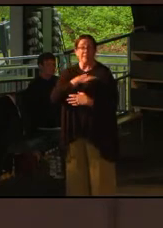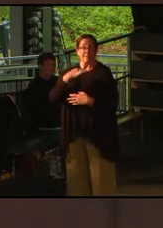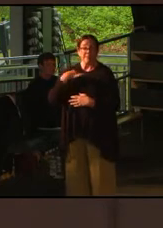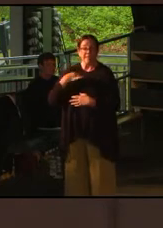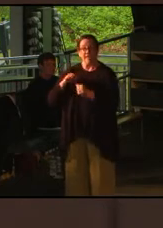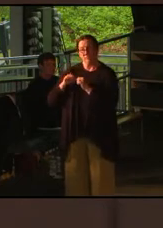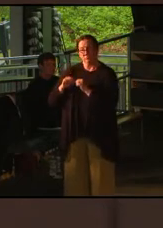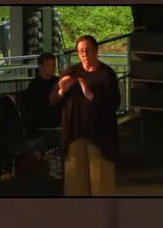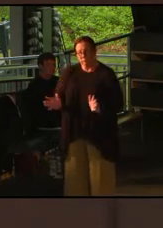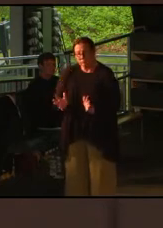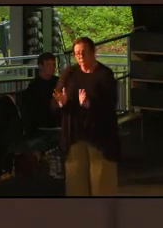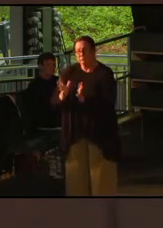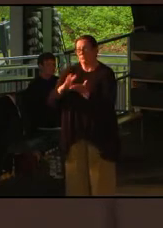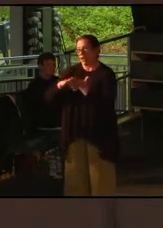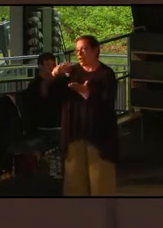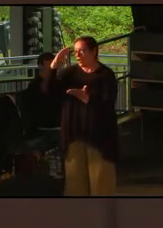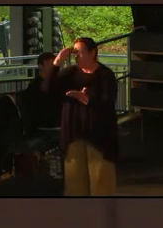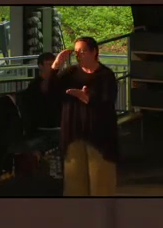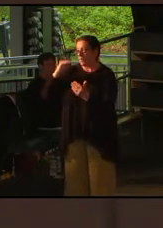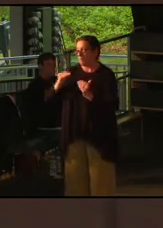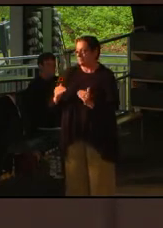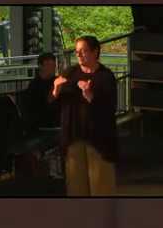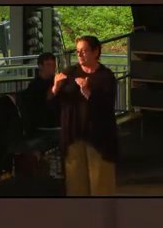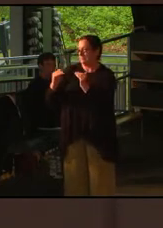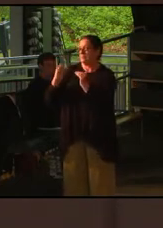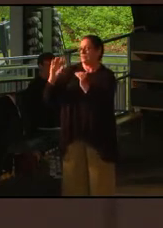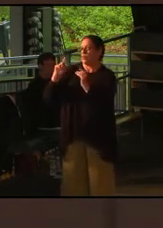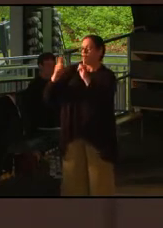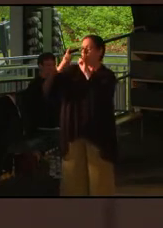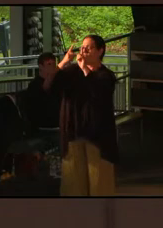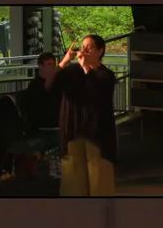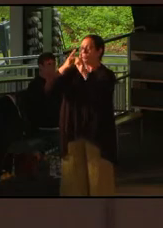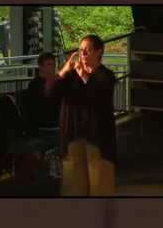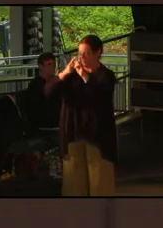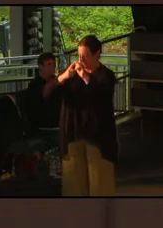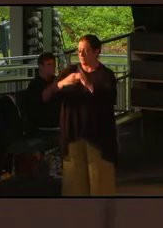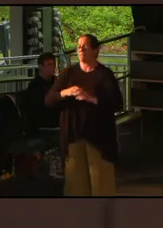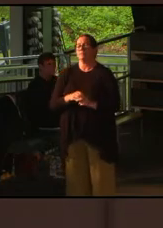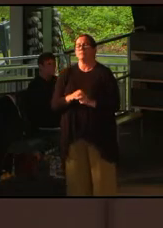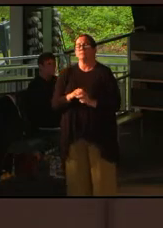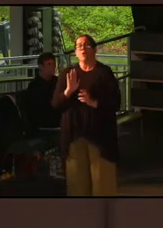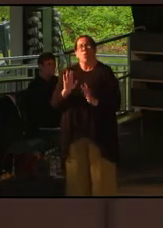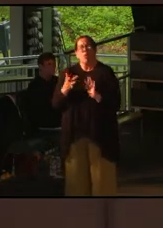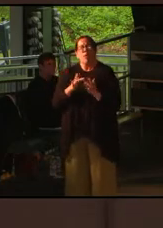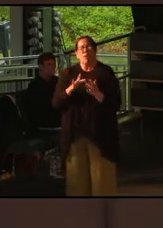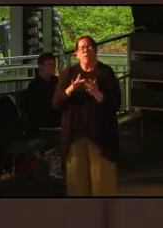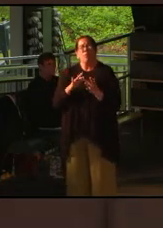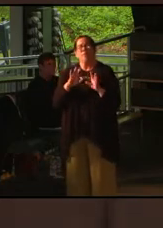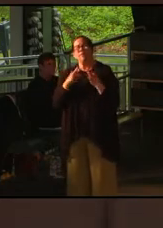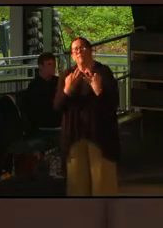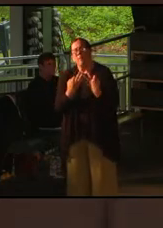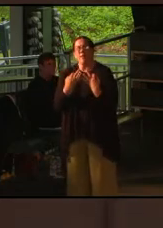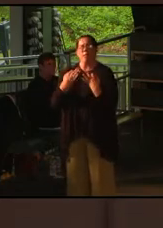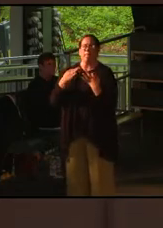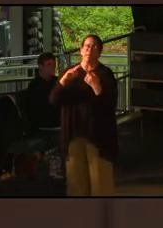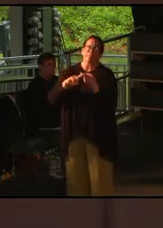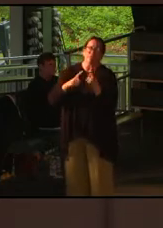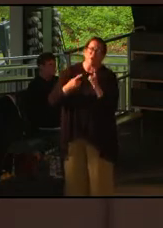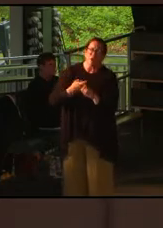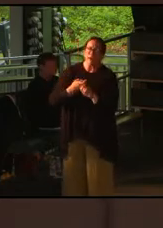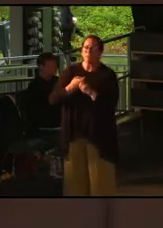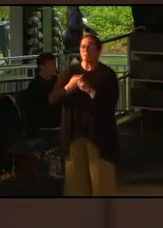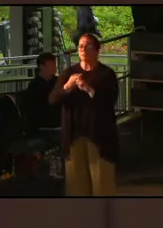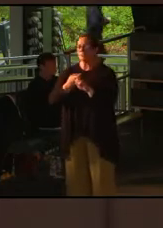you learning and progressing towards your goals. Your network of family,